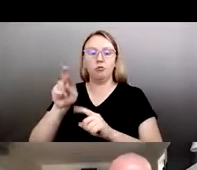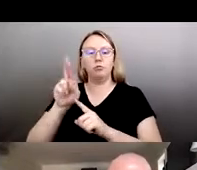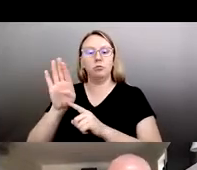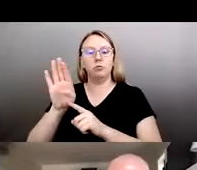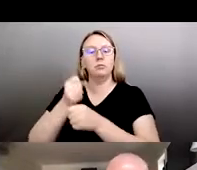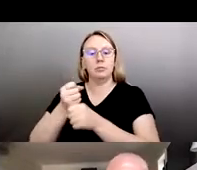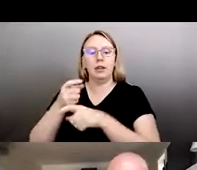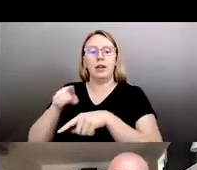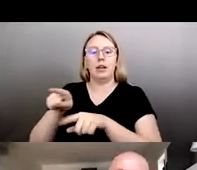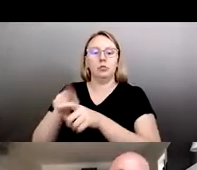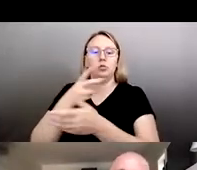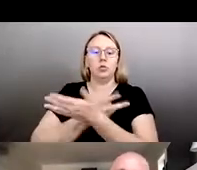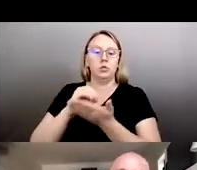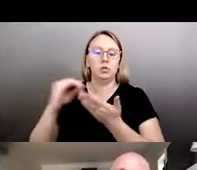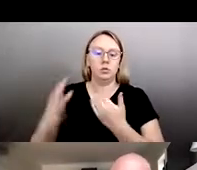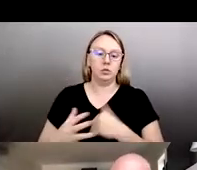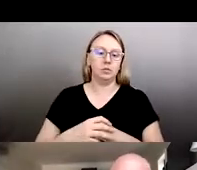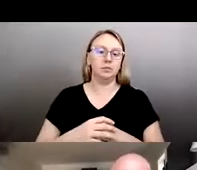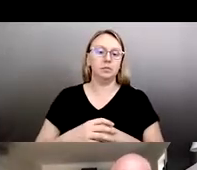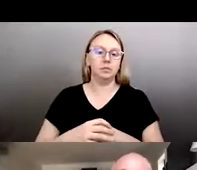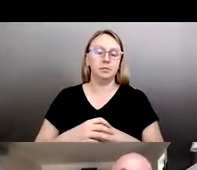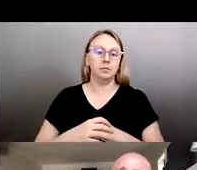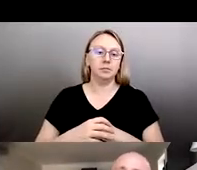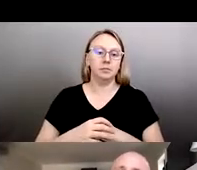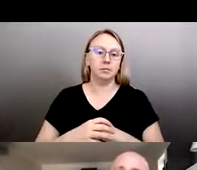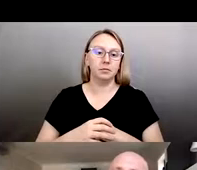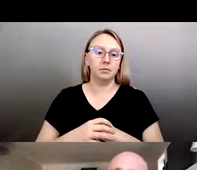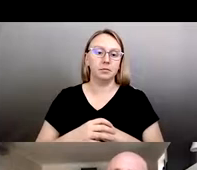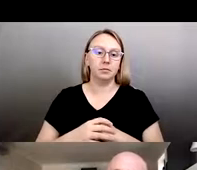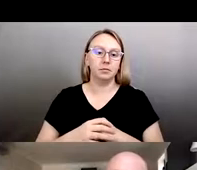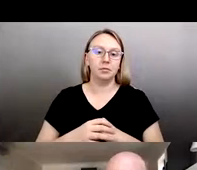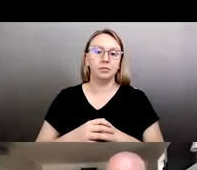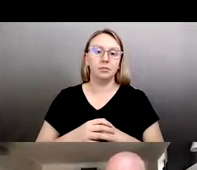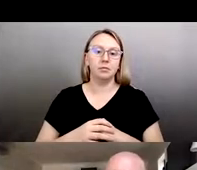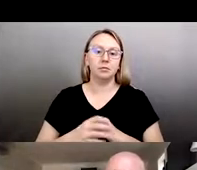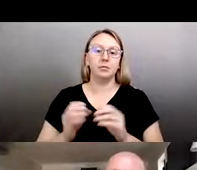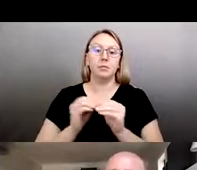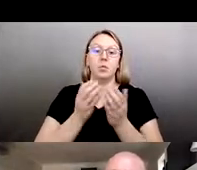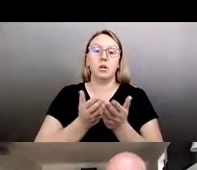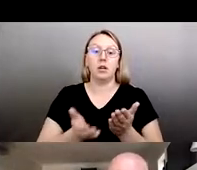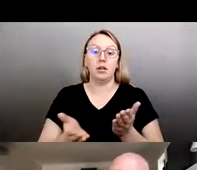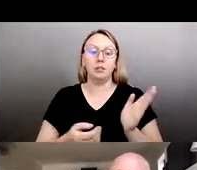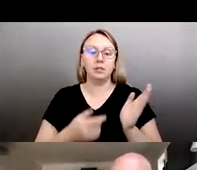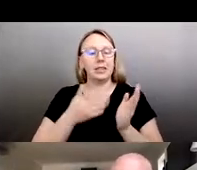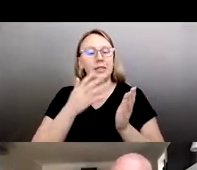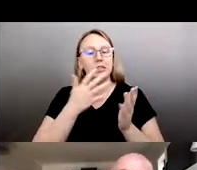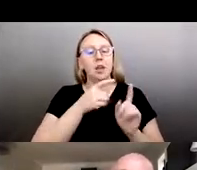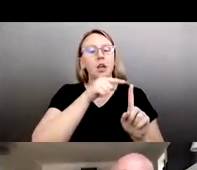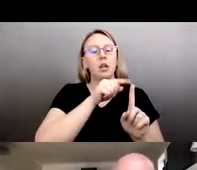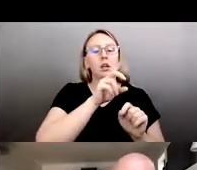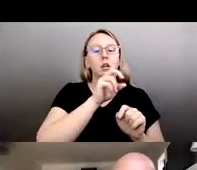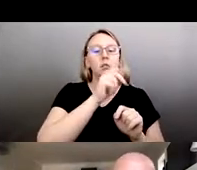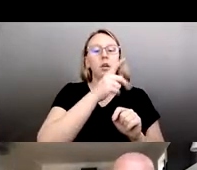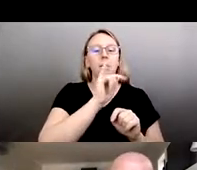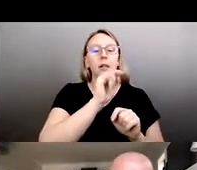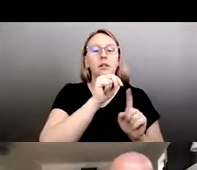And we have some other items, some more examples of the works that Dawson made. He's very well known for these interesting kind of human